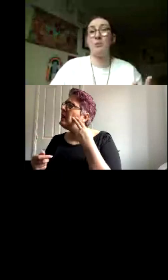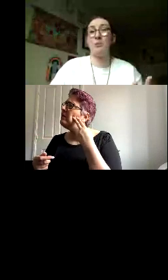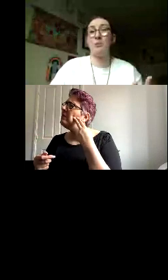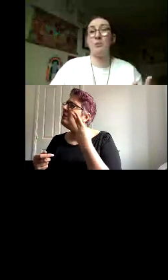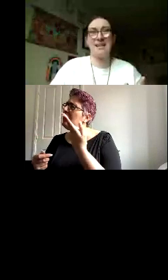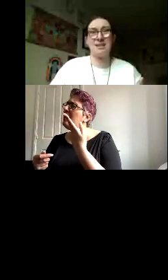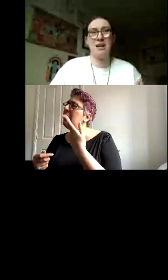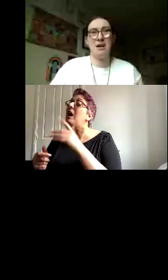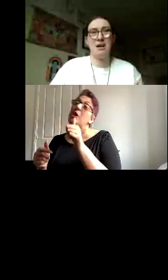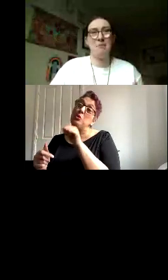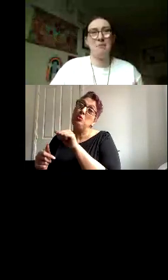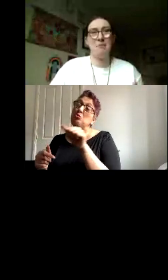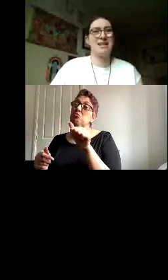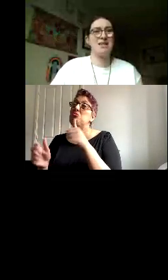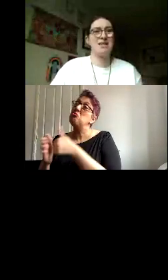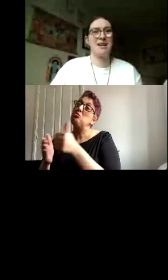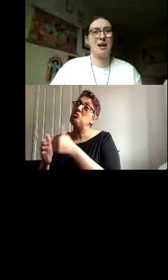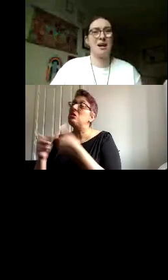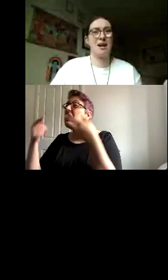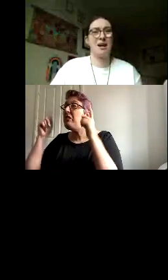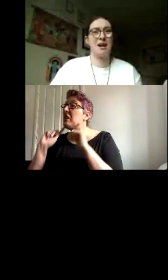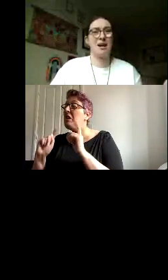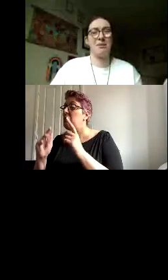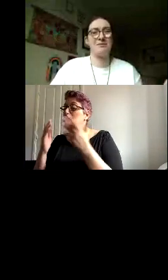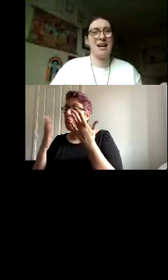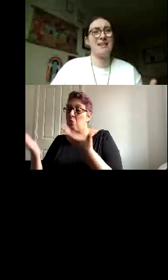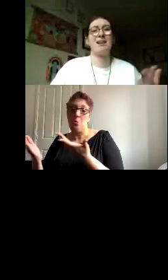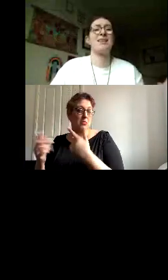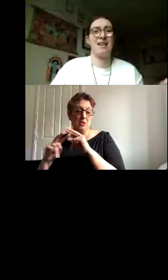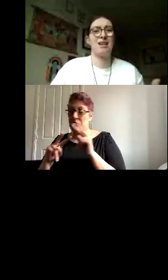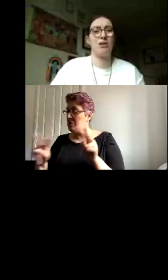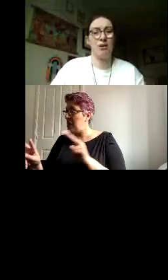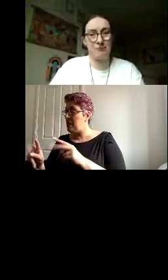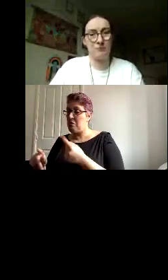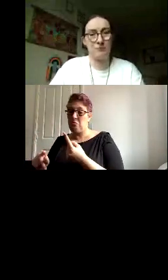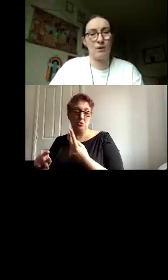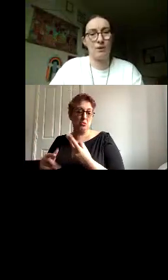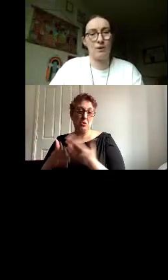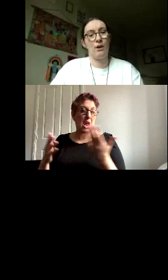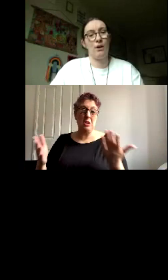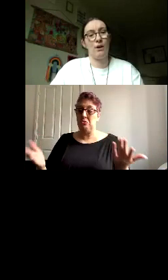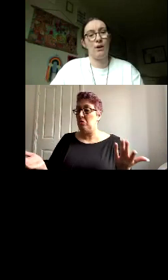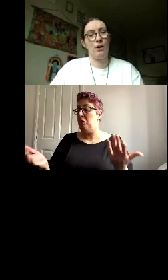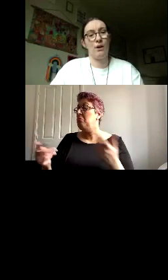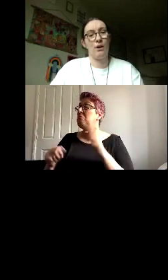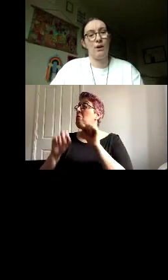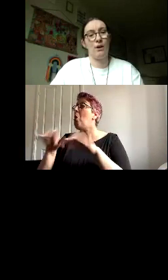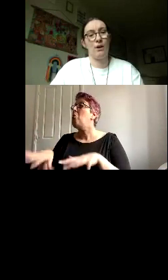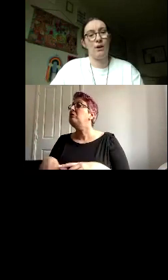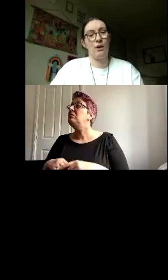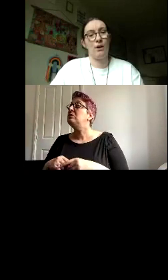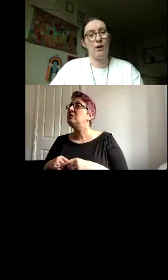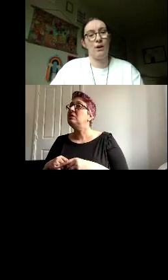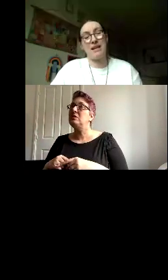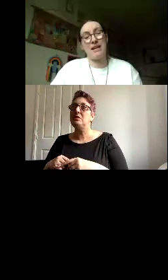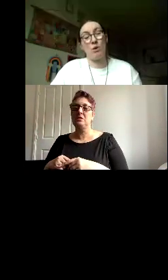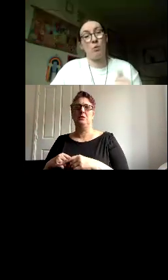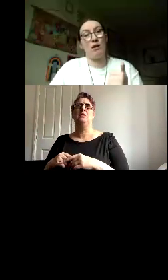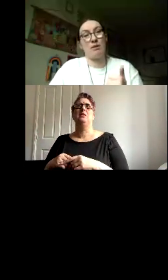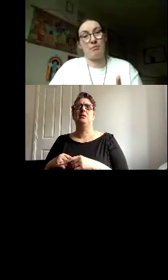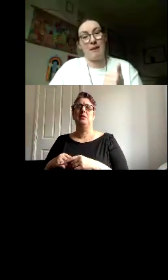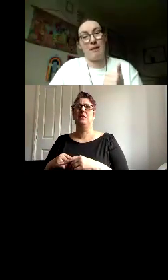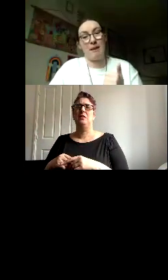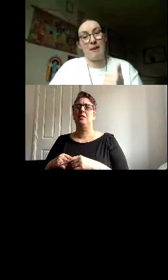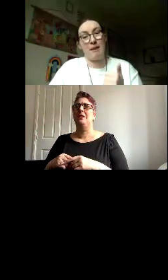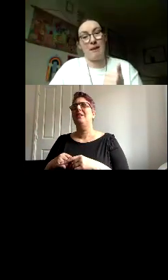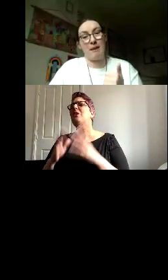usually wear hearing aids, but I haven't seen them in a couple of loss in A&E. So we want to make sure we are